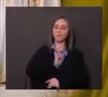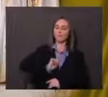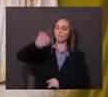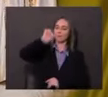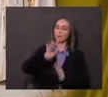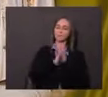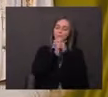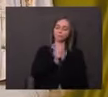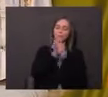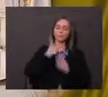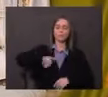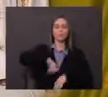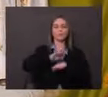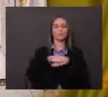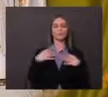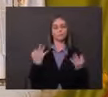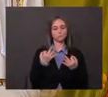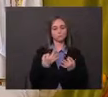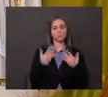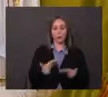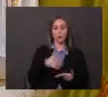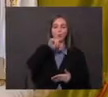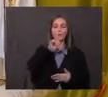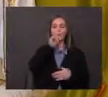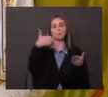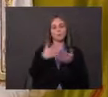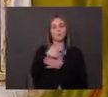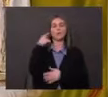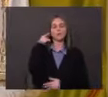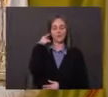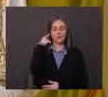nós, pecadores, agora e na hora da nossa morte. Amém.